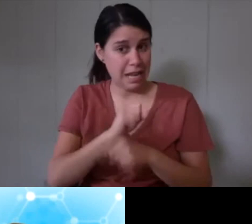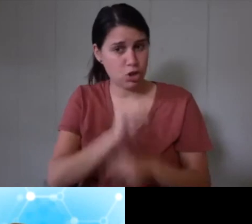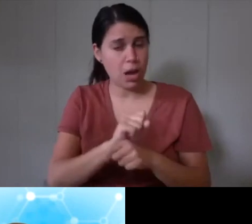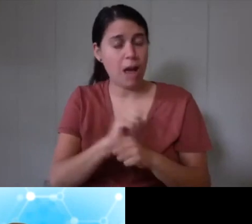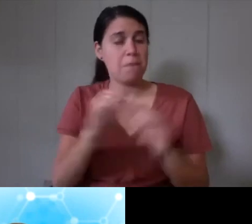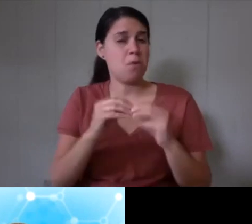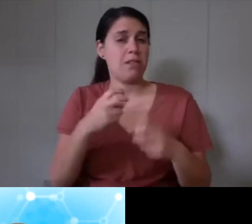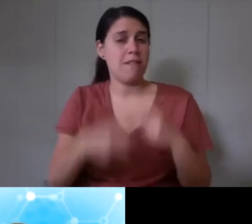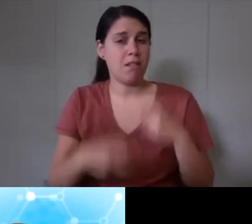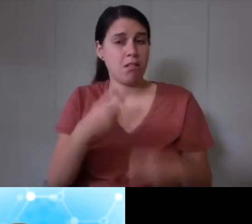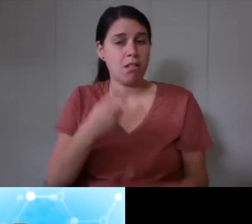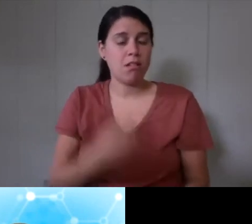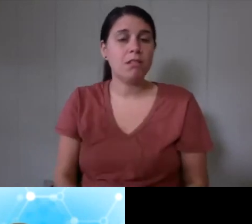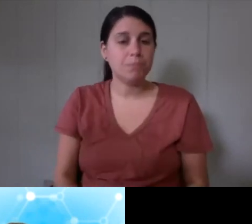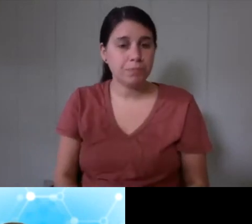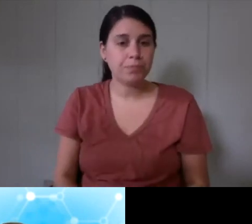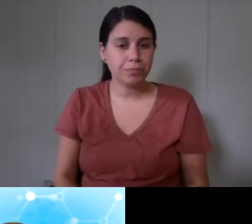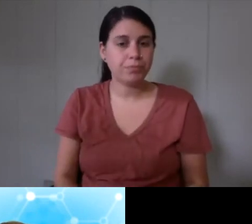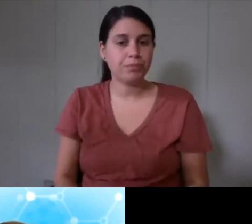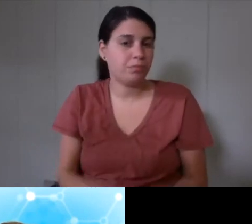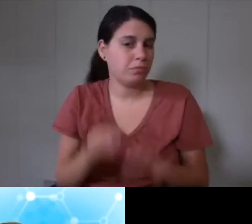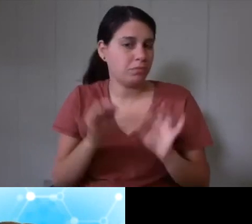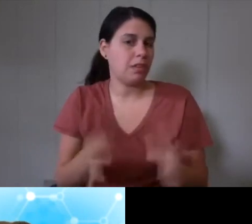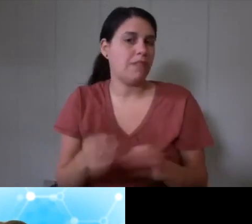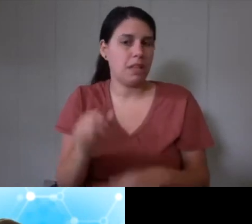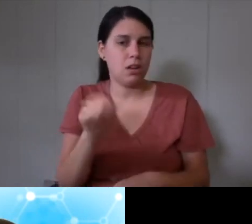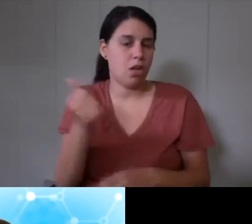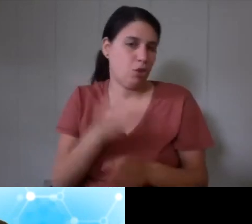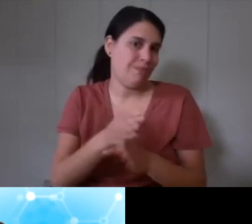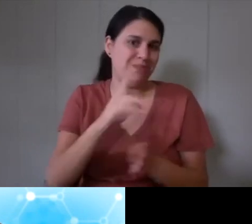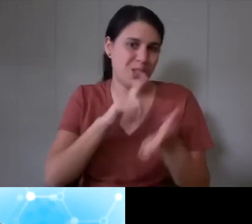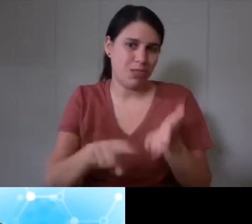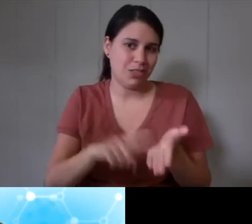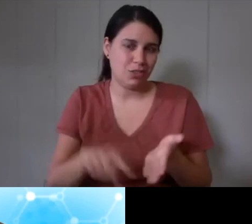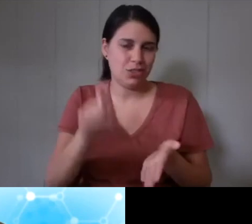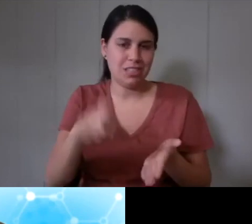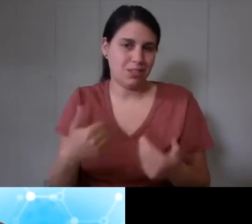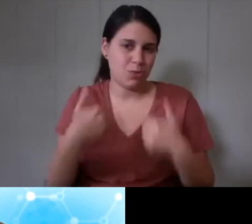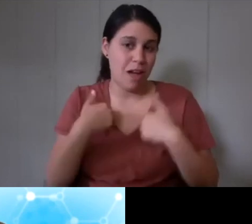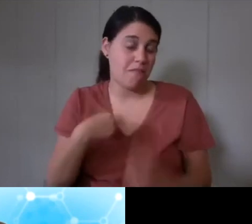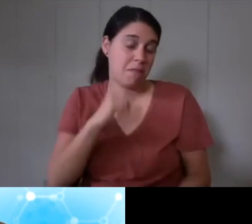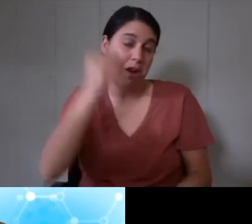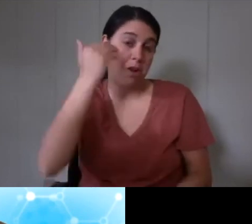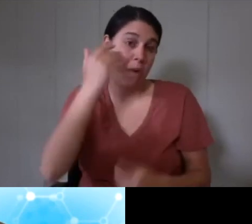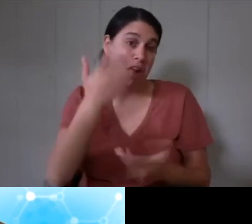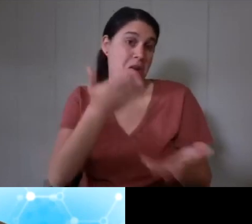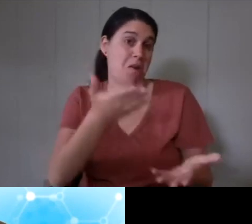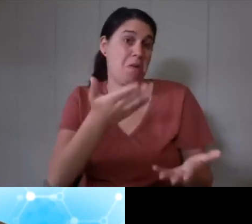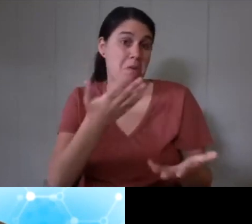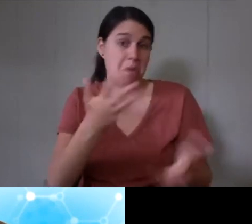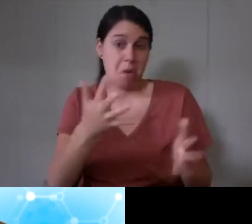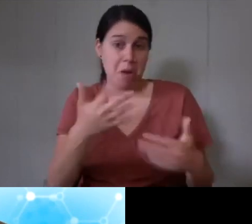So that's definitely, I think, another area of research that I'm not aware if there is something that